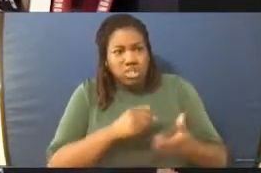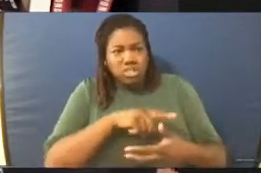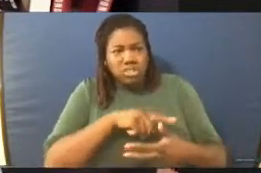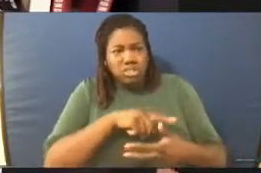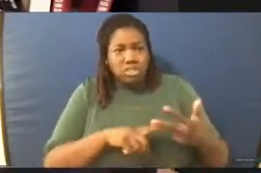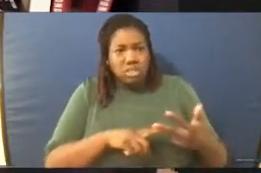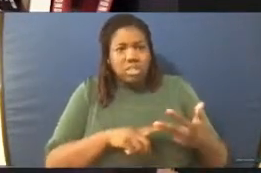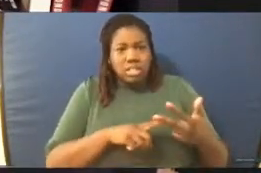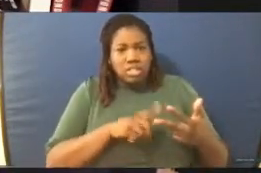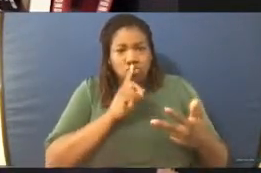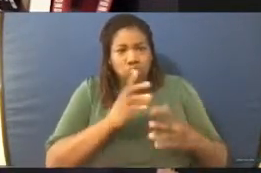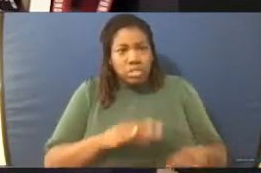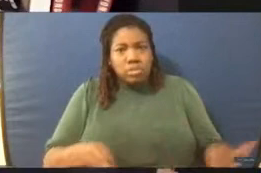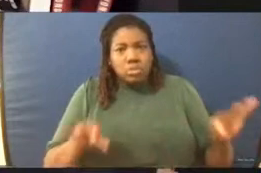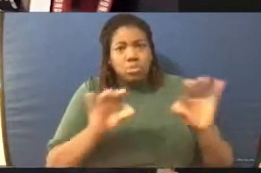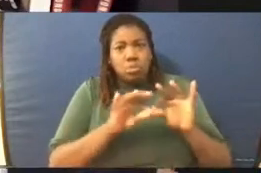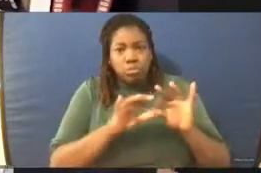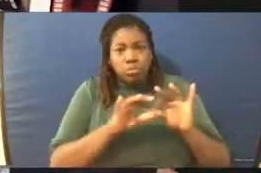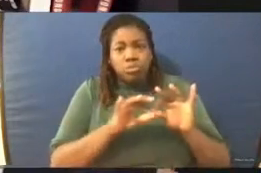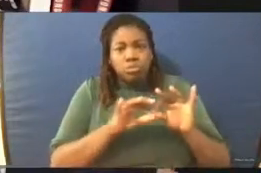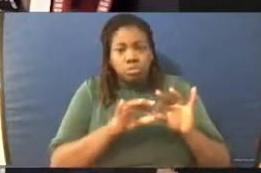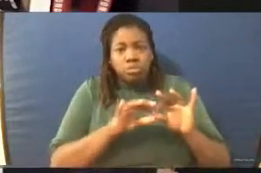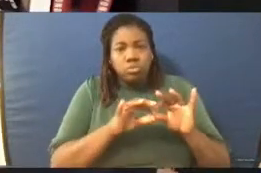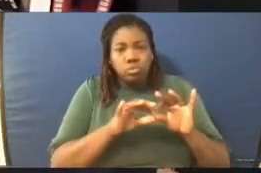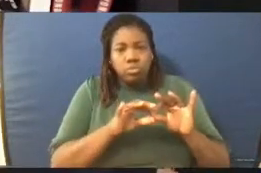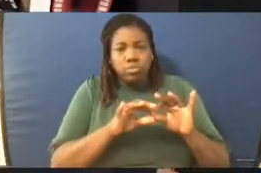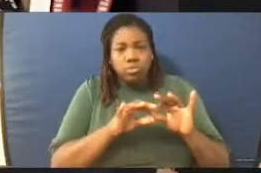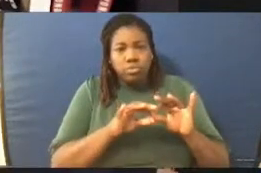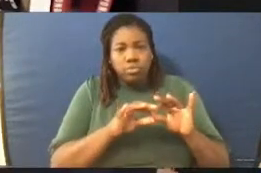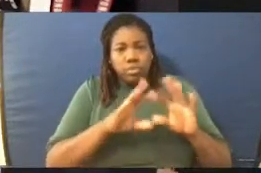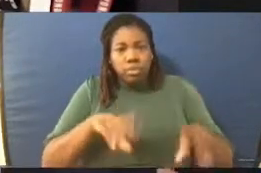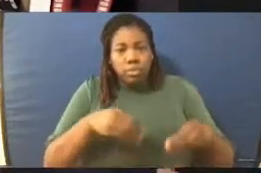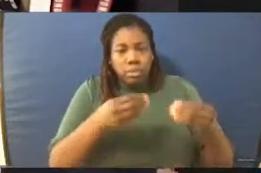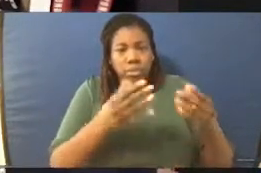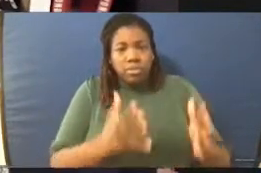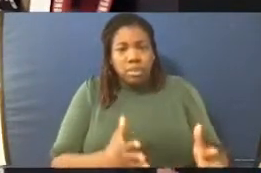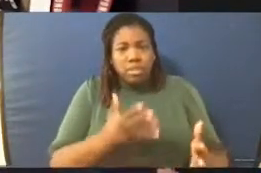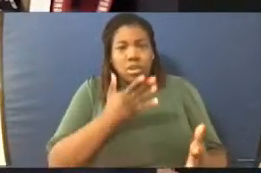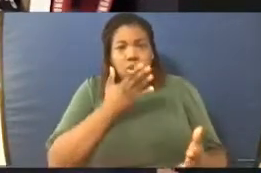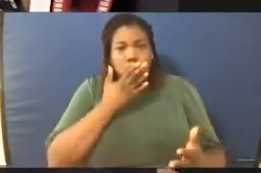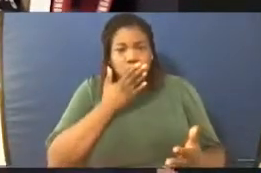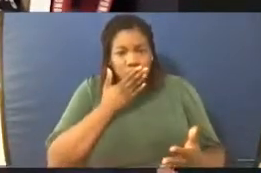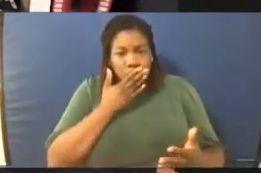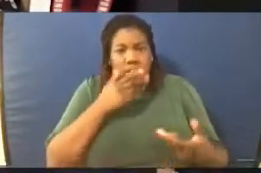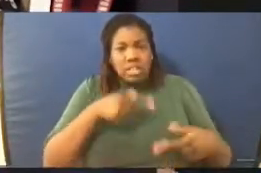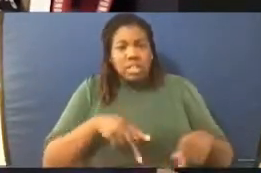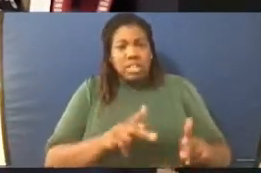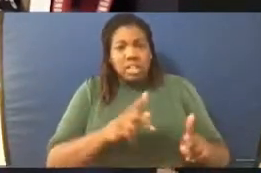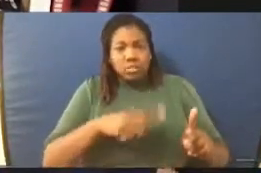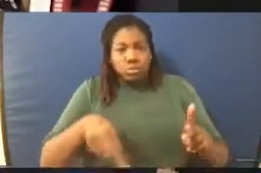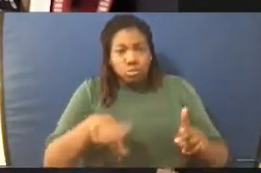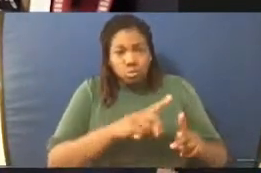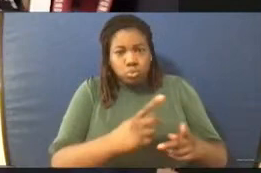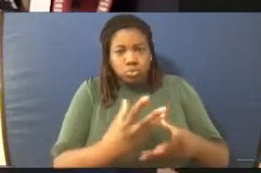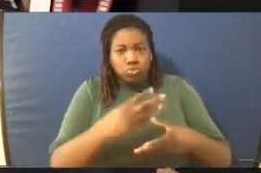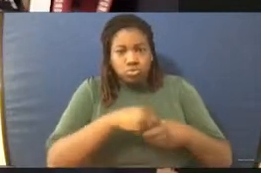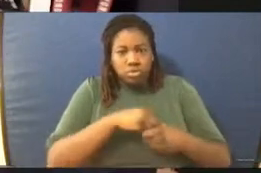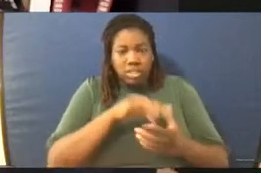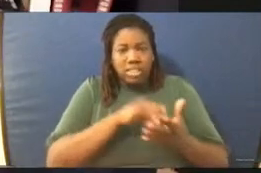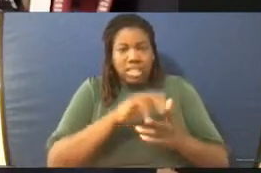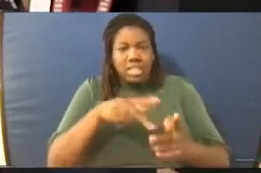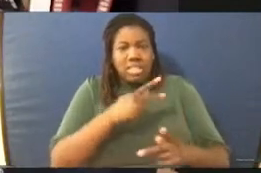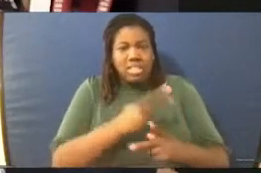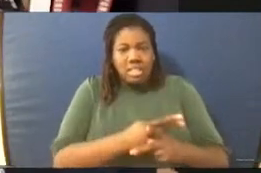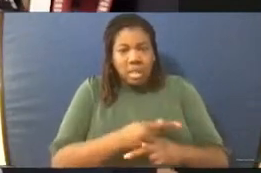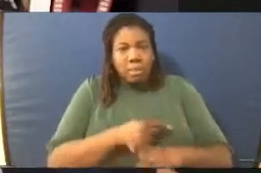the vital areas that being a provider of color allows you to engage in that type of empathy and compassion